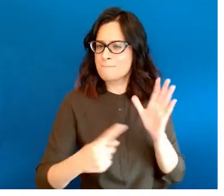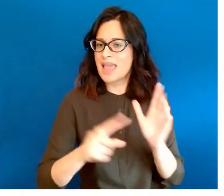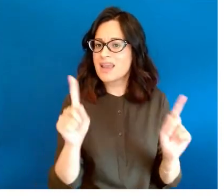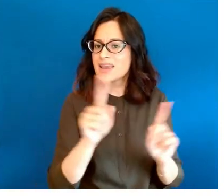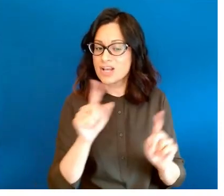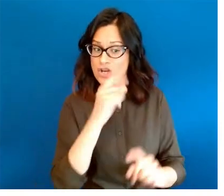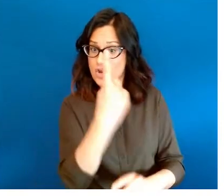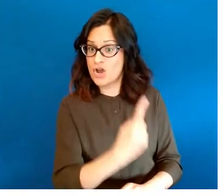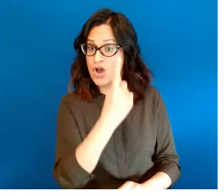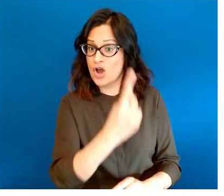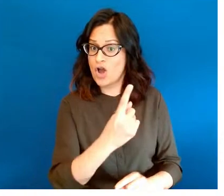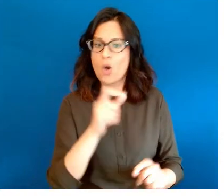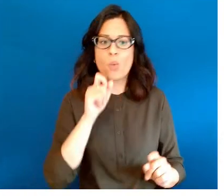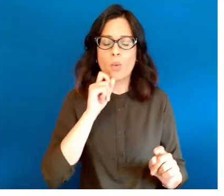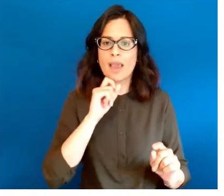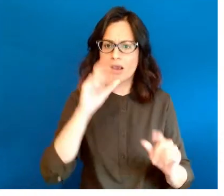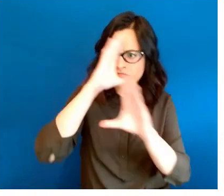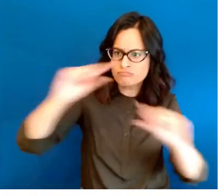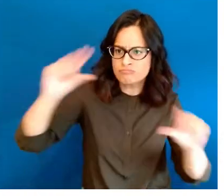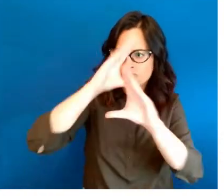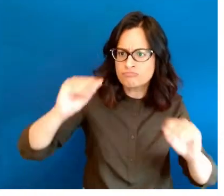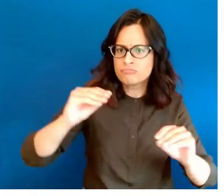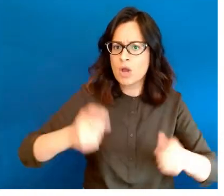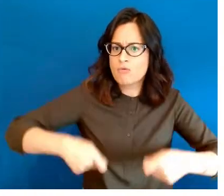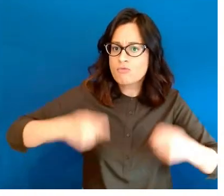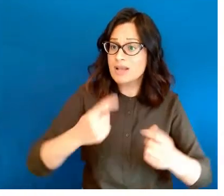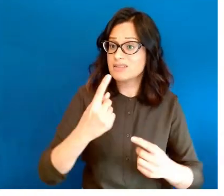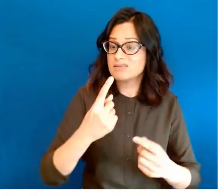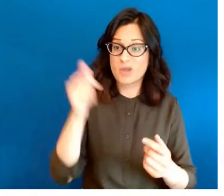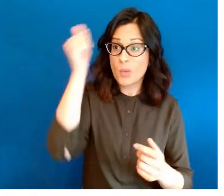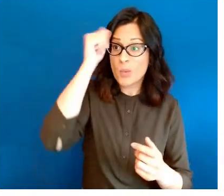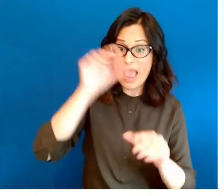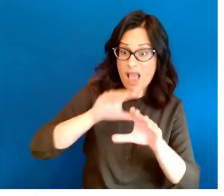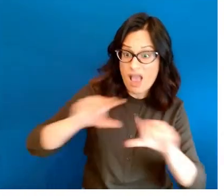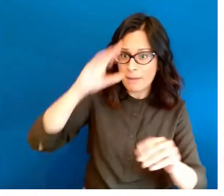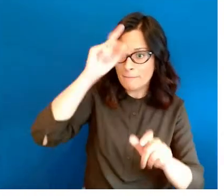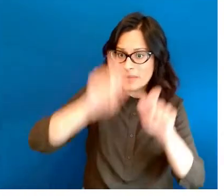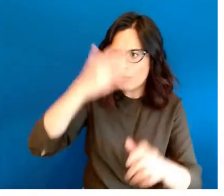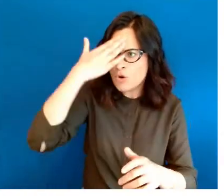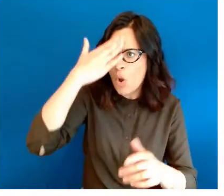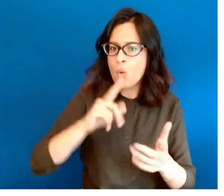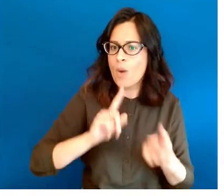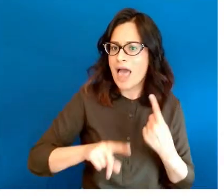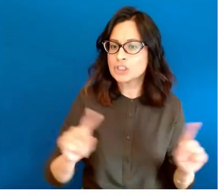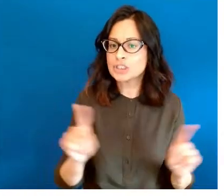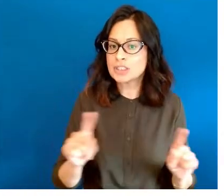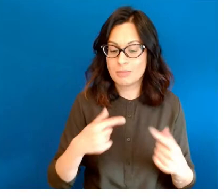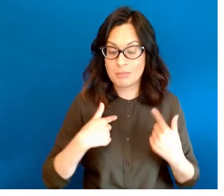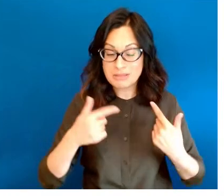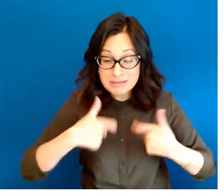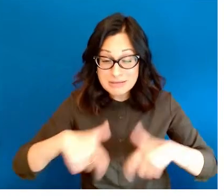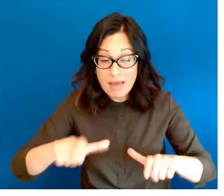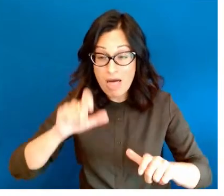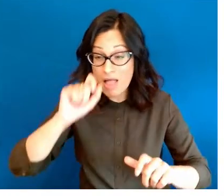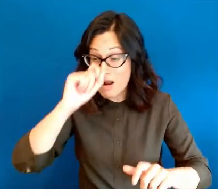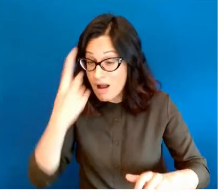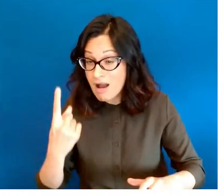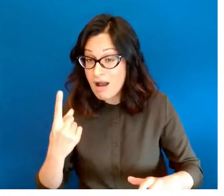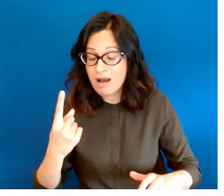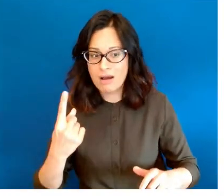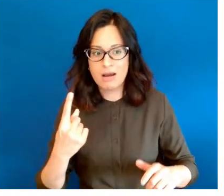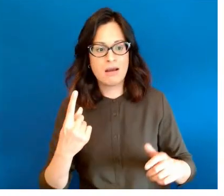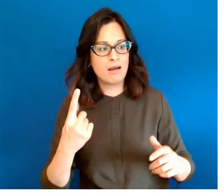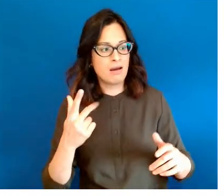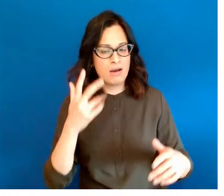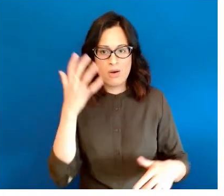would be raising awareness for allergies by herself as well. I still can't comprehend how people don't realise